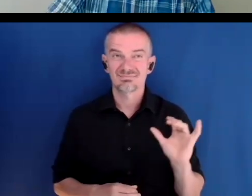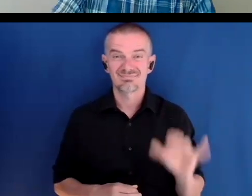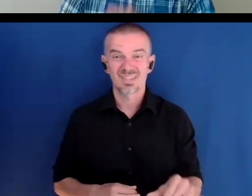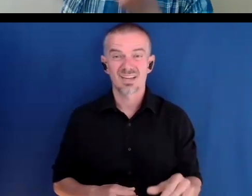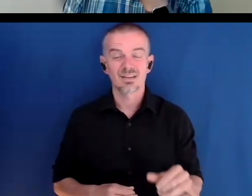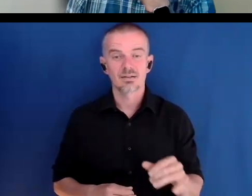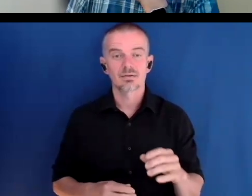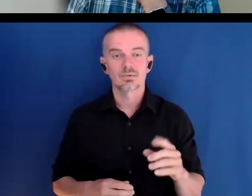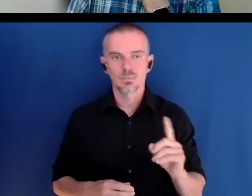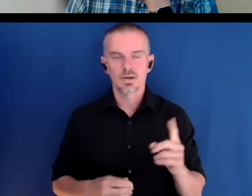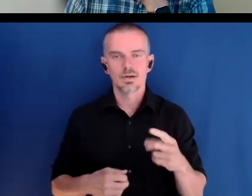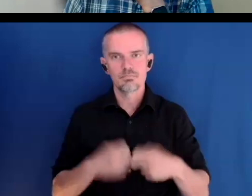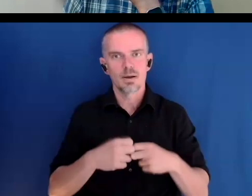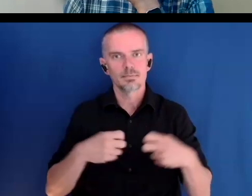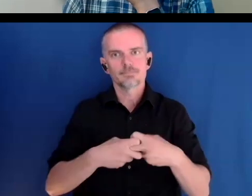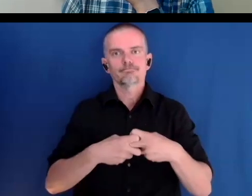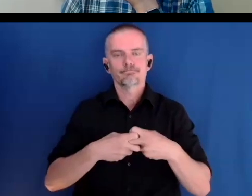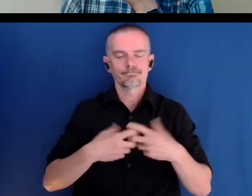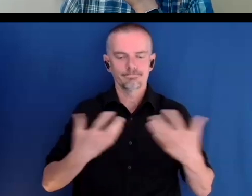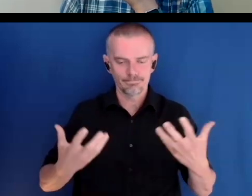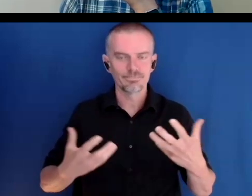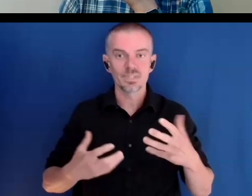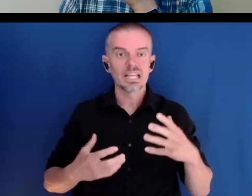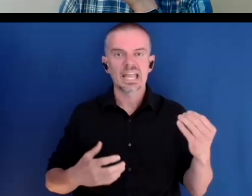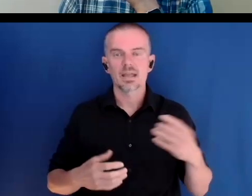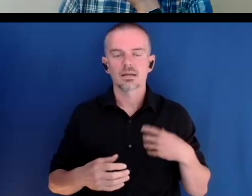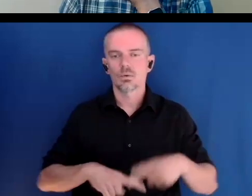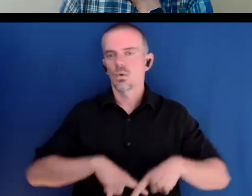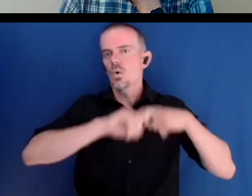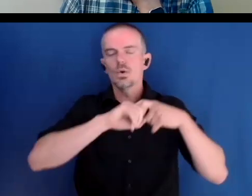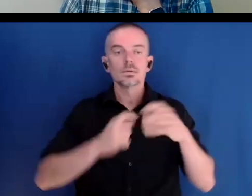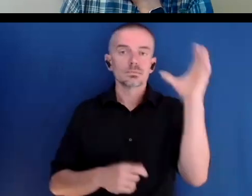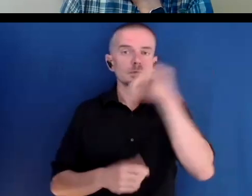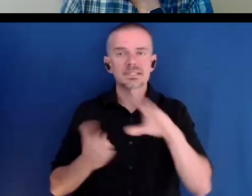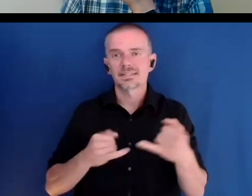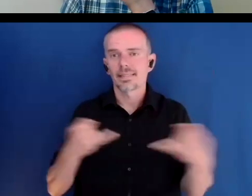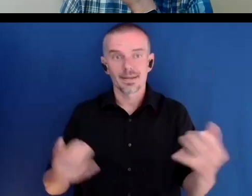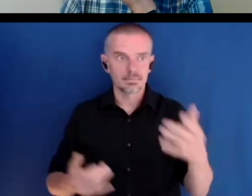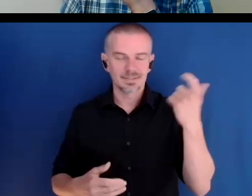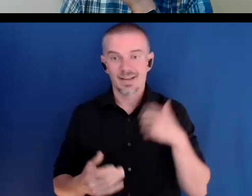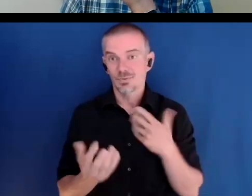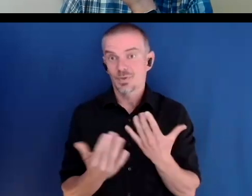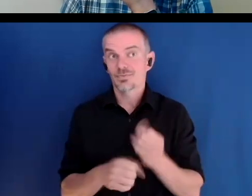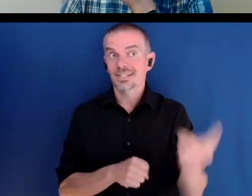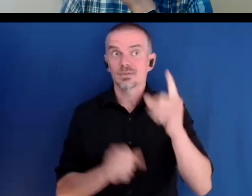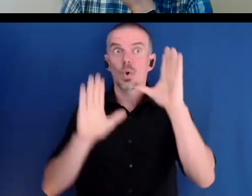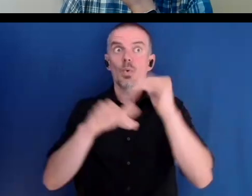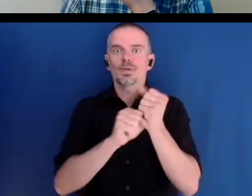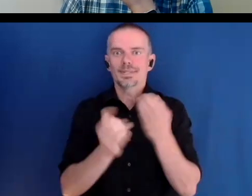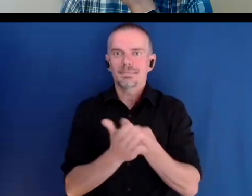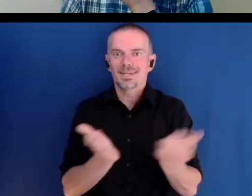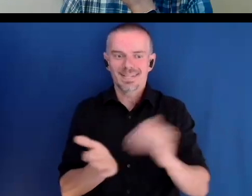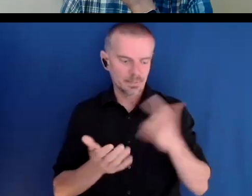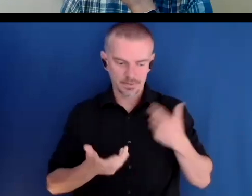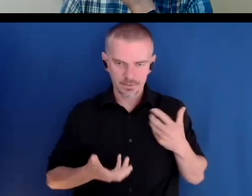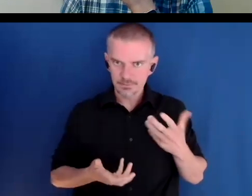me up in the past and made us miss deadlines. Like, well, we're just going to have to wait till next year and hope we get the money again, kind of thing.